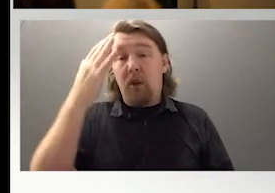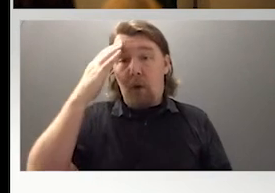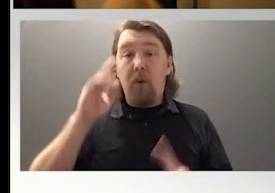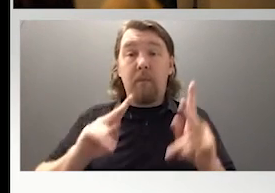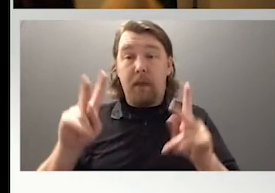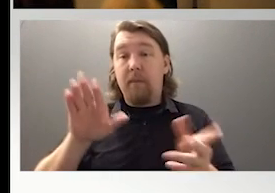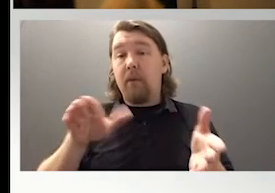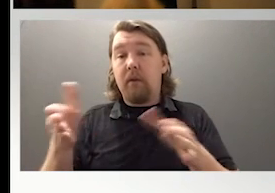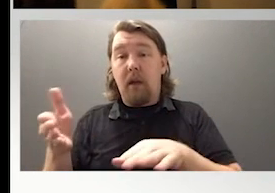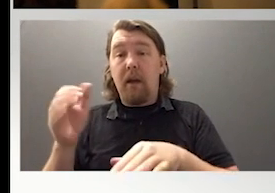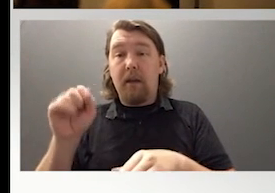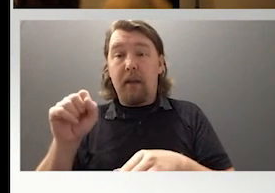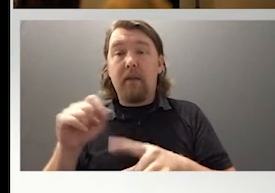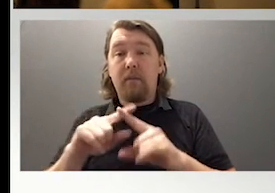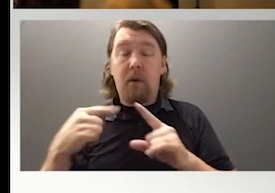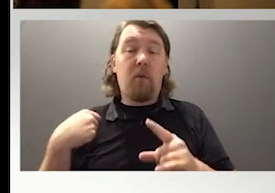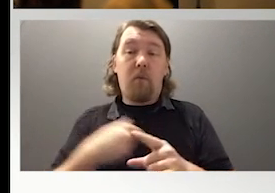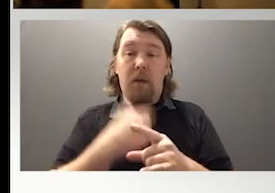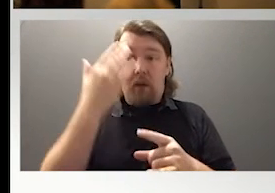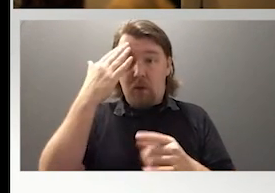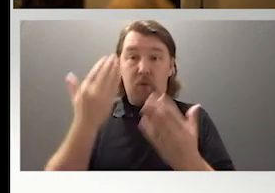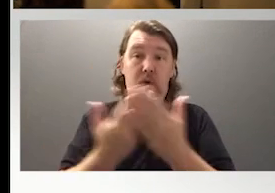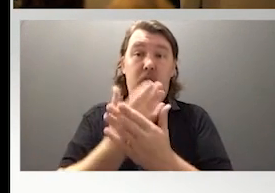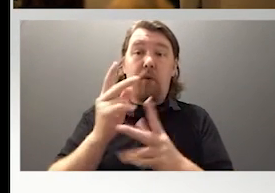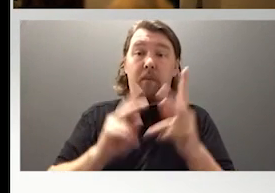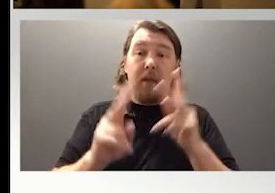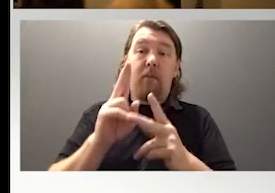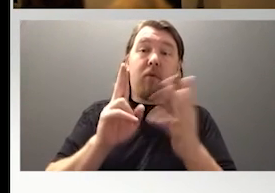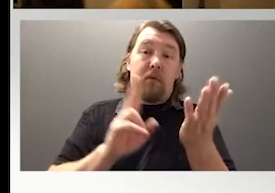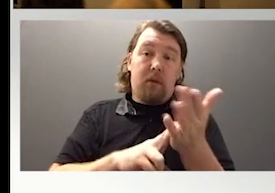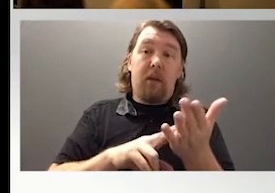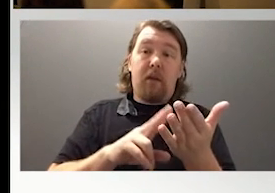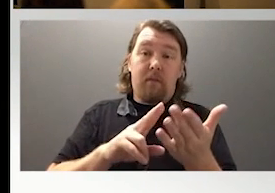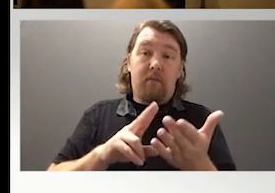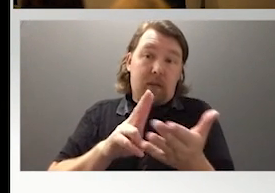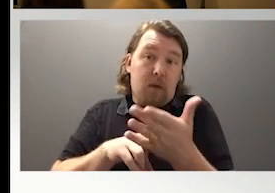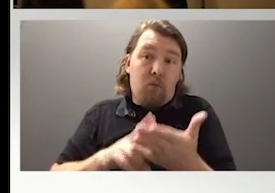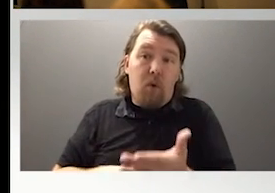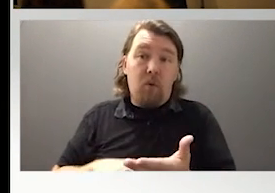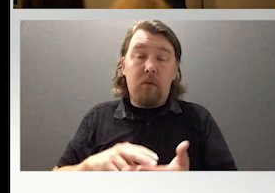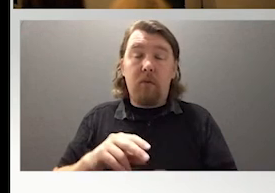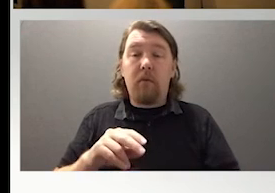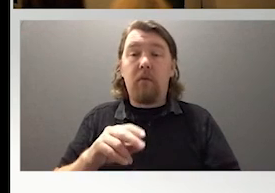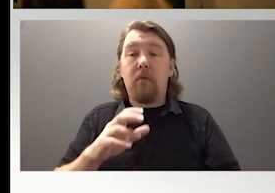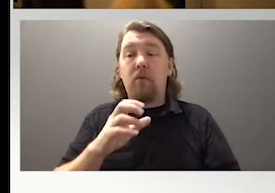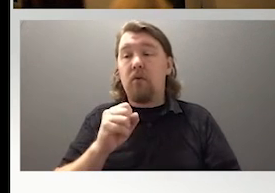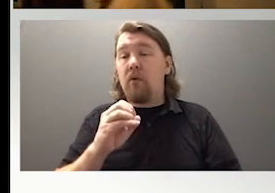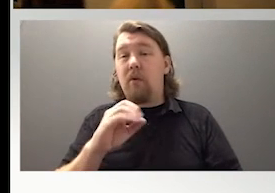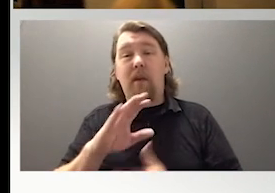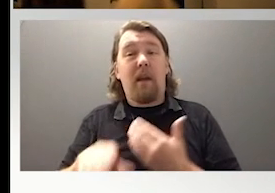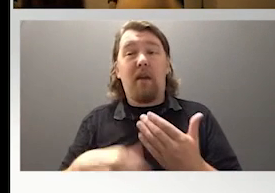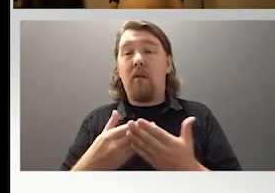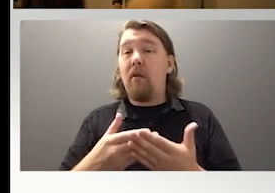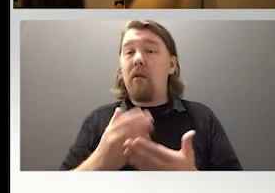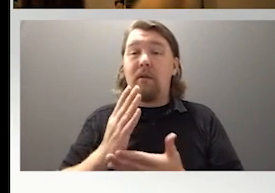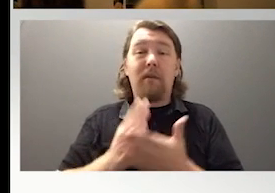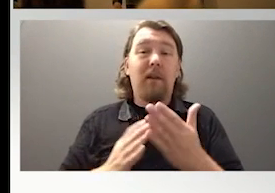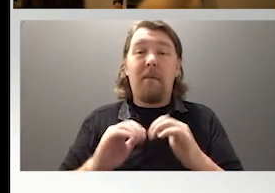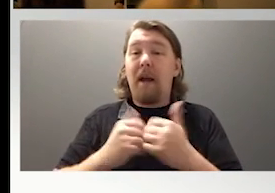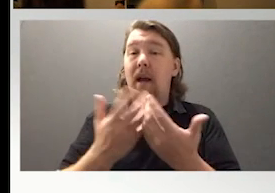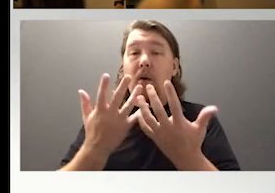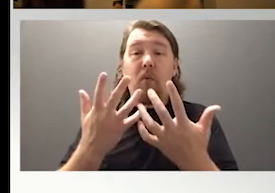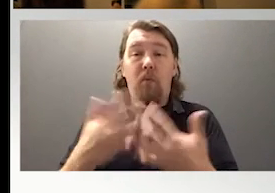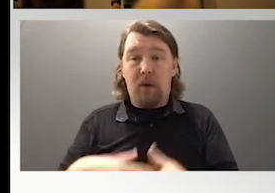pass away, but we know that new people get enrolled, and it all somehow works. But